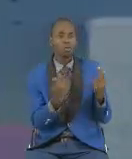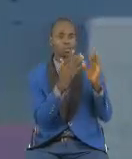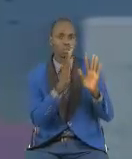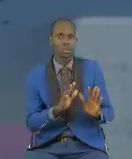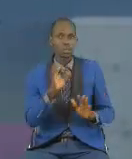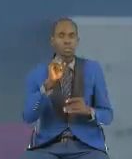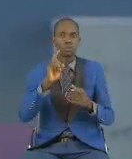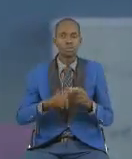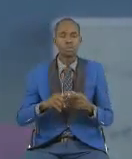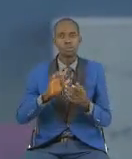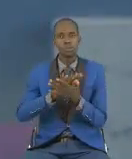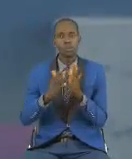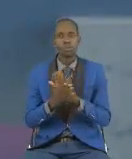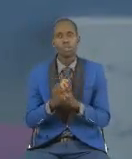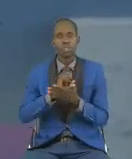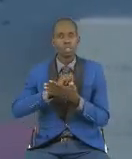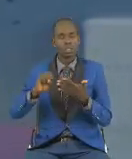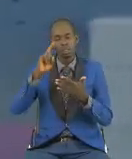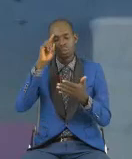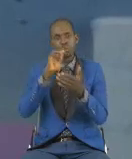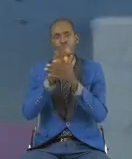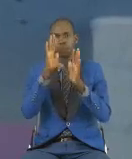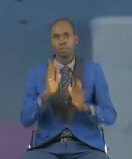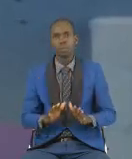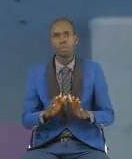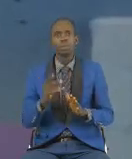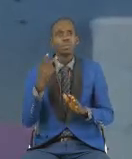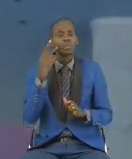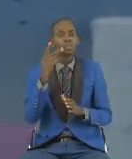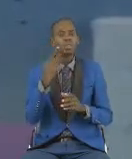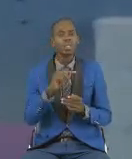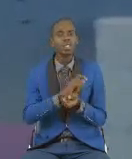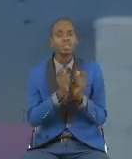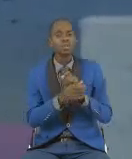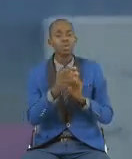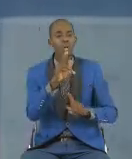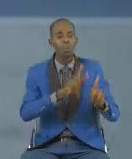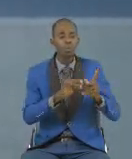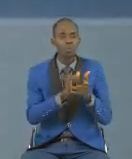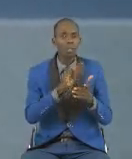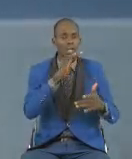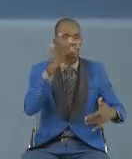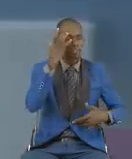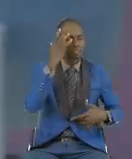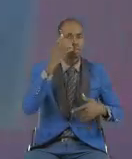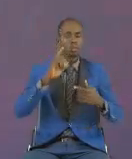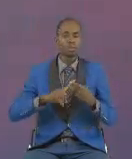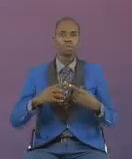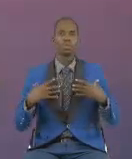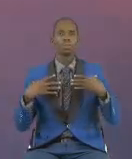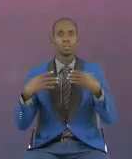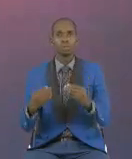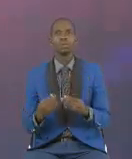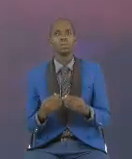the transformation of those who are sick and they became well. Transformation. A for authority, C